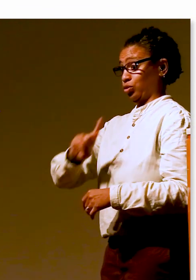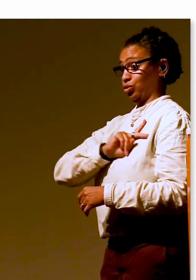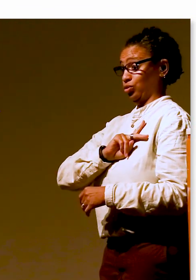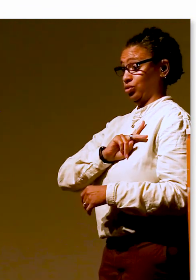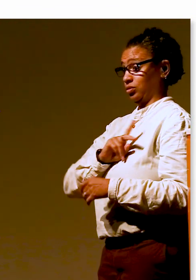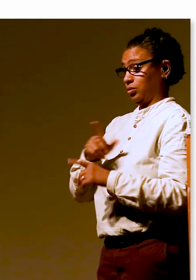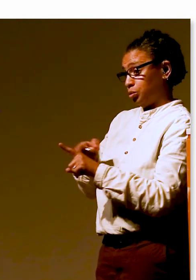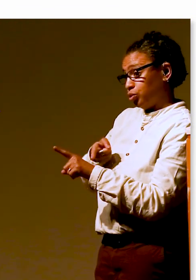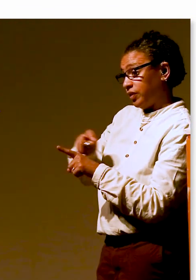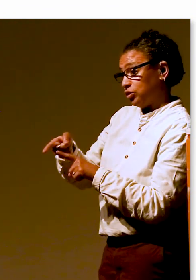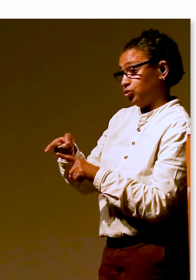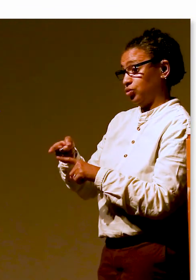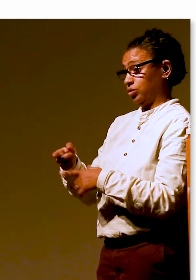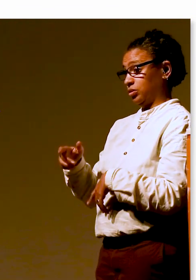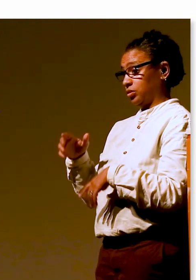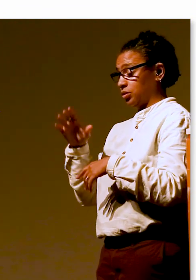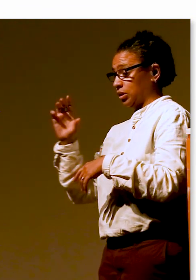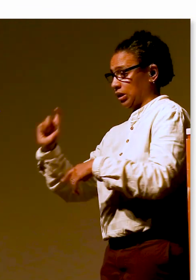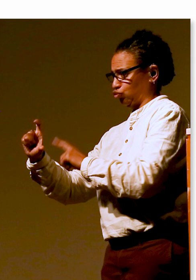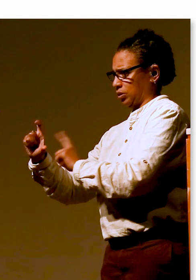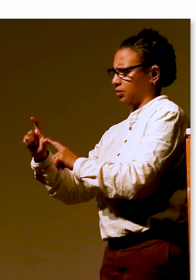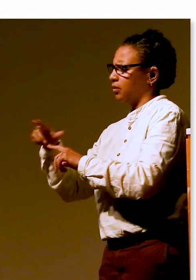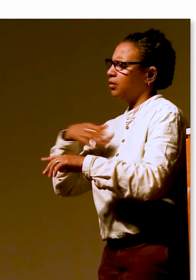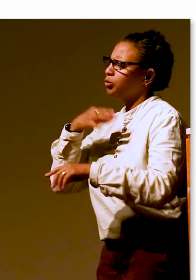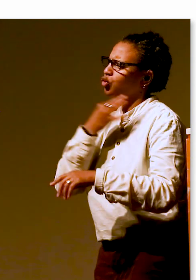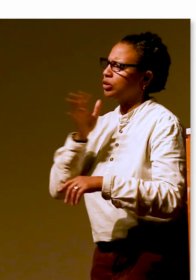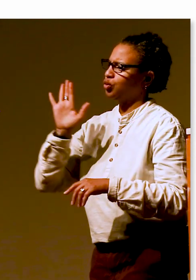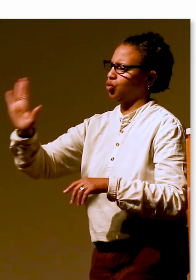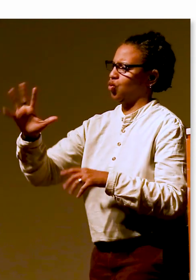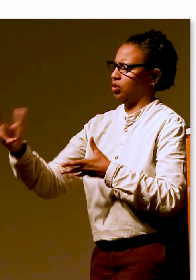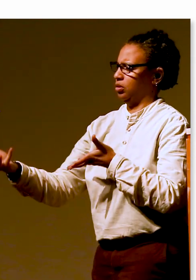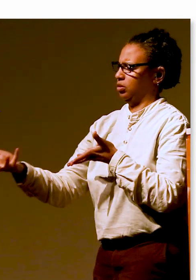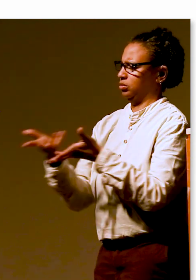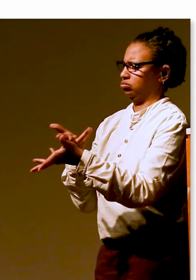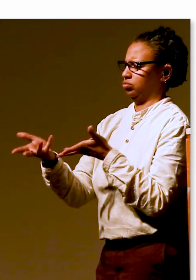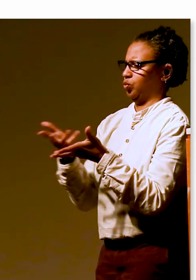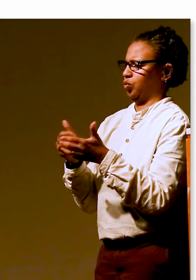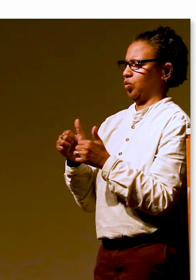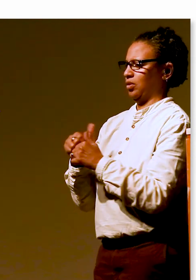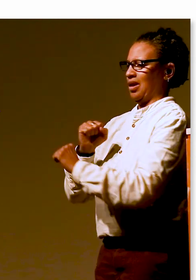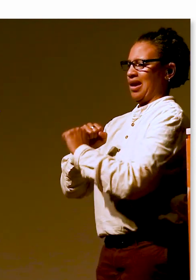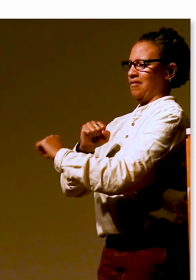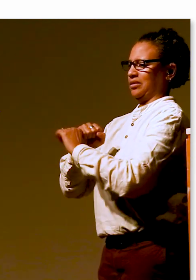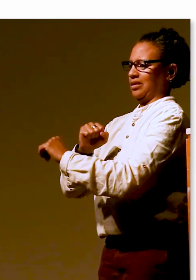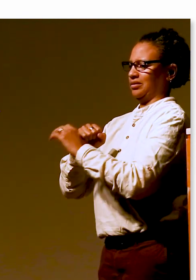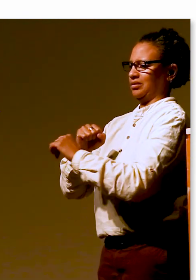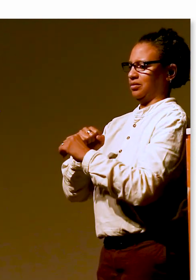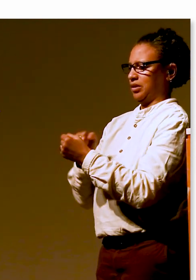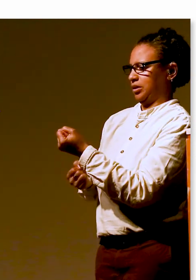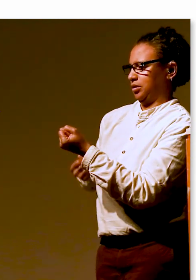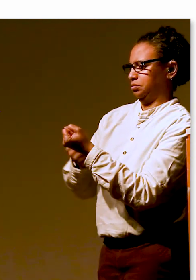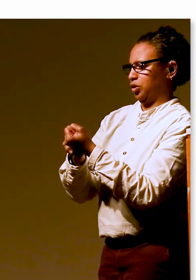be. I've been reflecting a lot on how Instagram is really the only place where I see